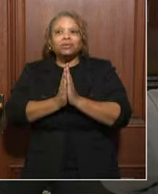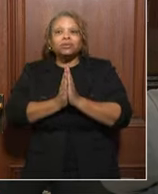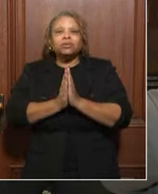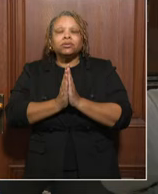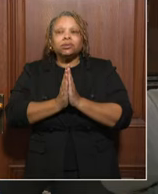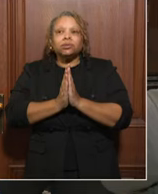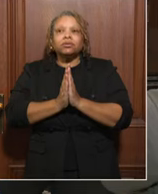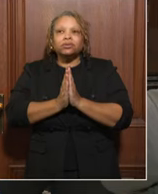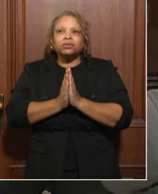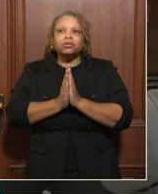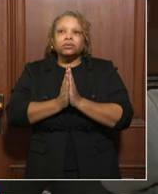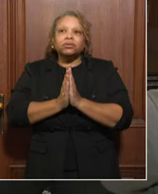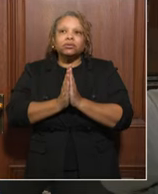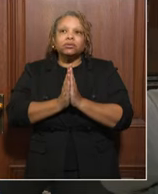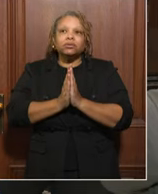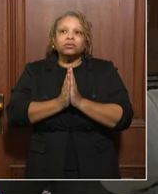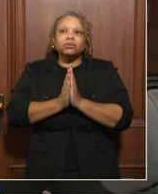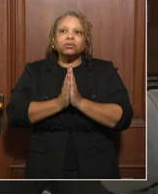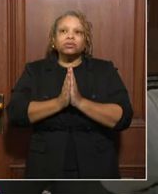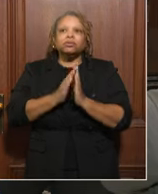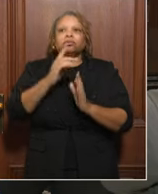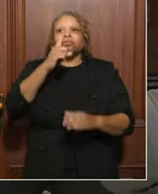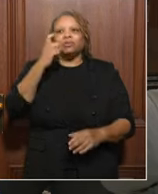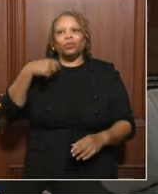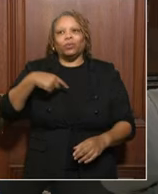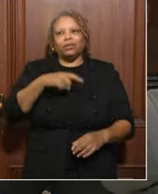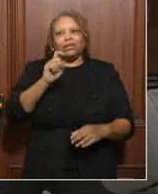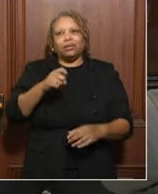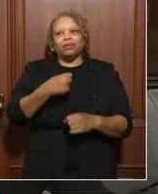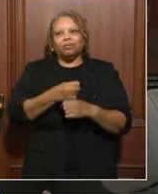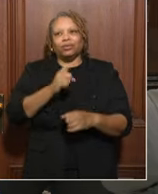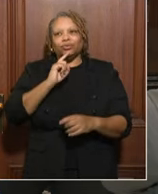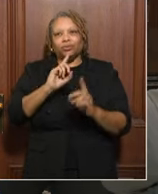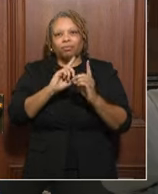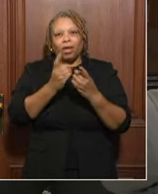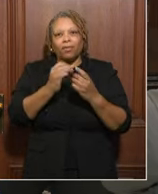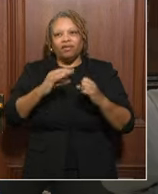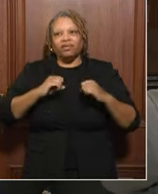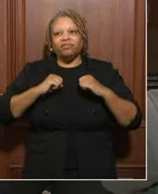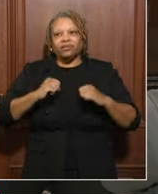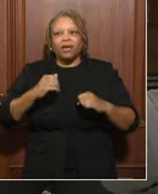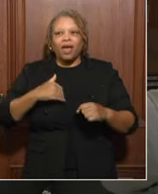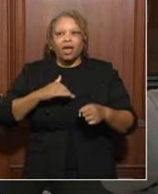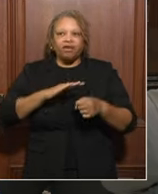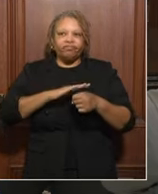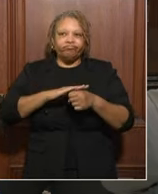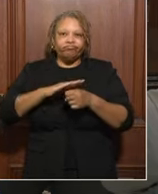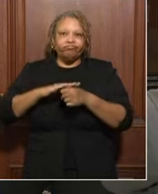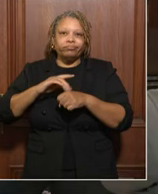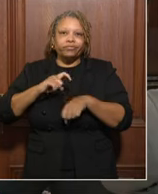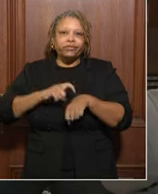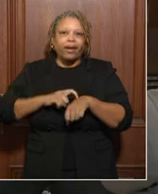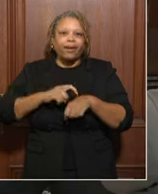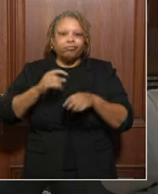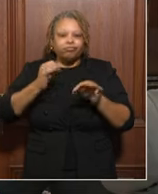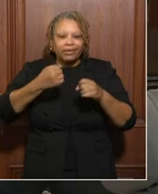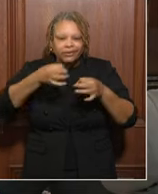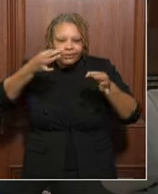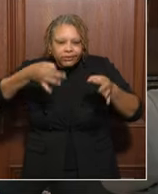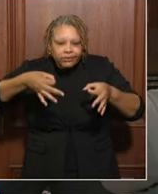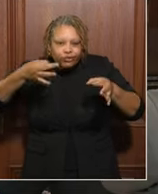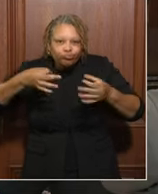closer is to give DOD as a little bit more time to make their plans. Guardsmen, as you know, and guardsmen and